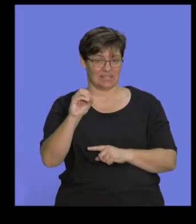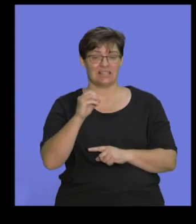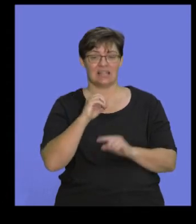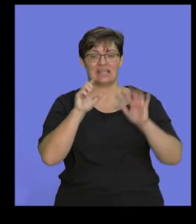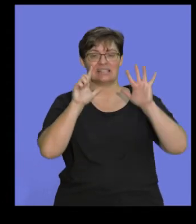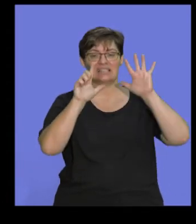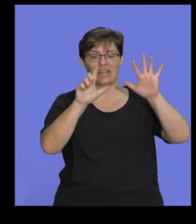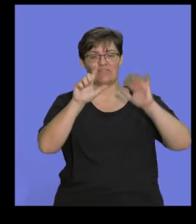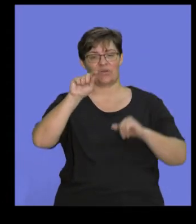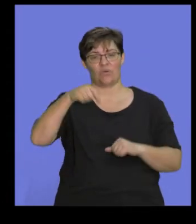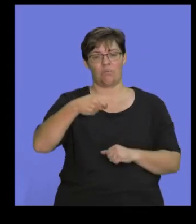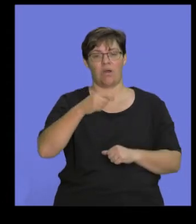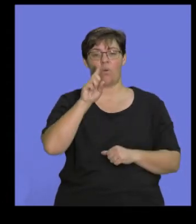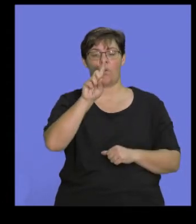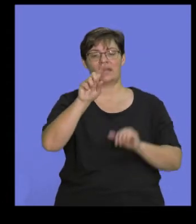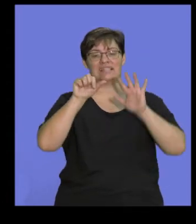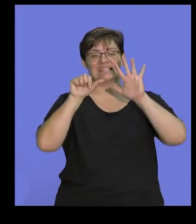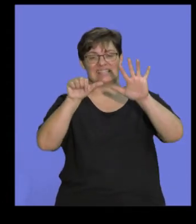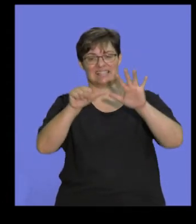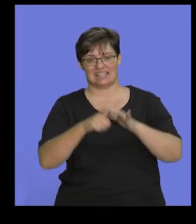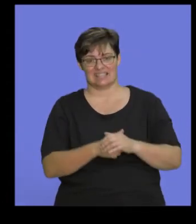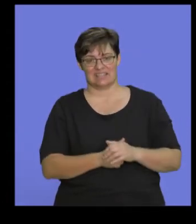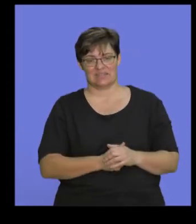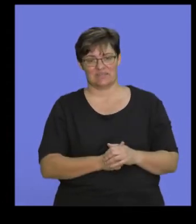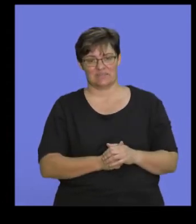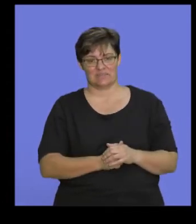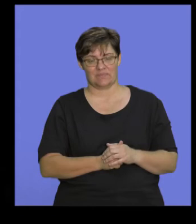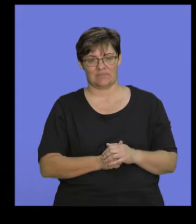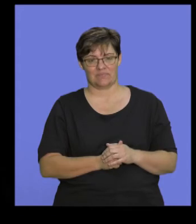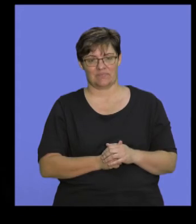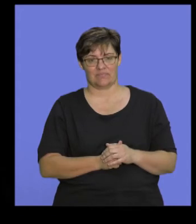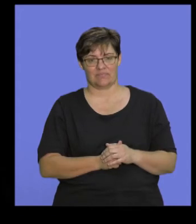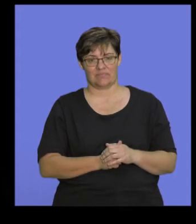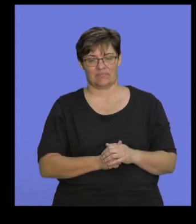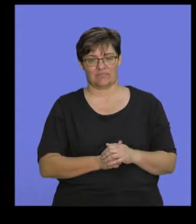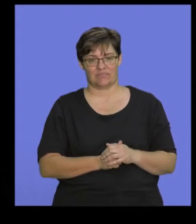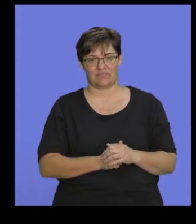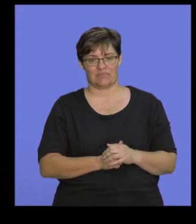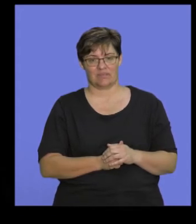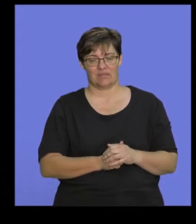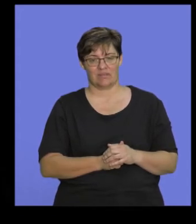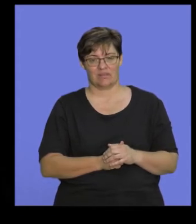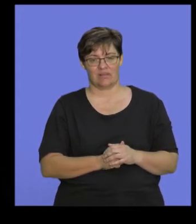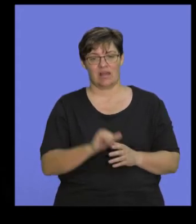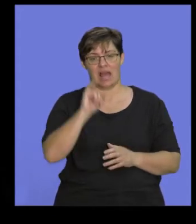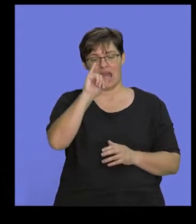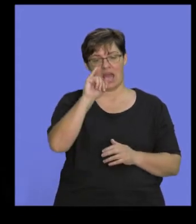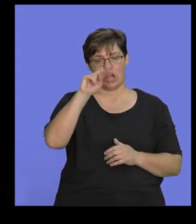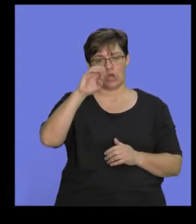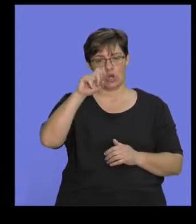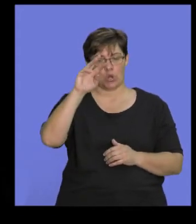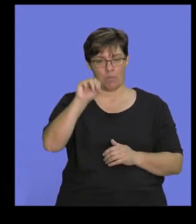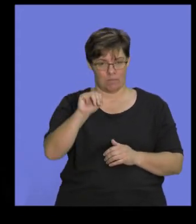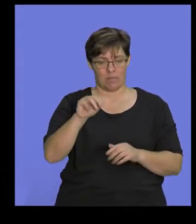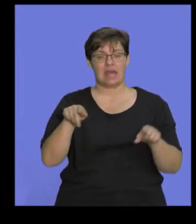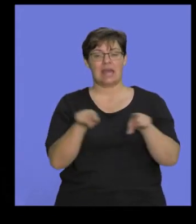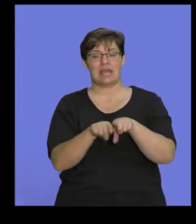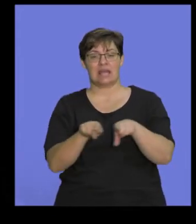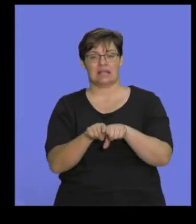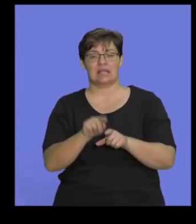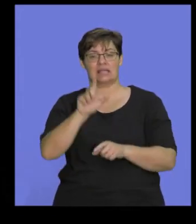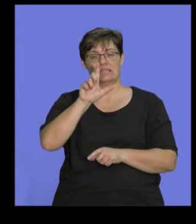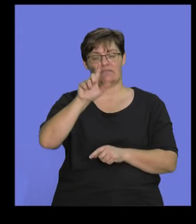see it's going to give me 7.16, right? So this is I nominal